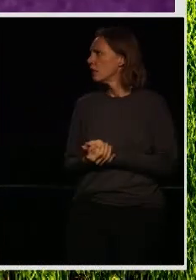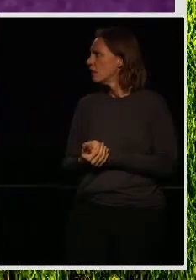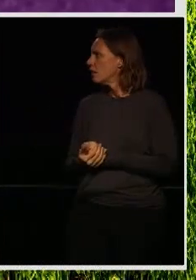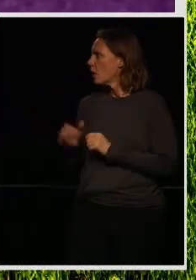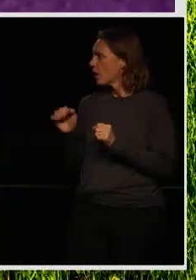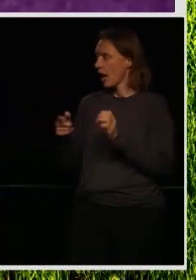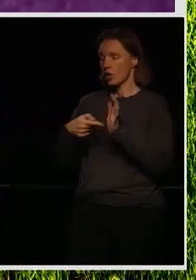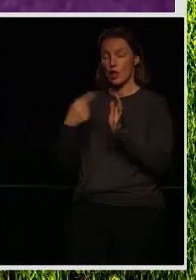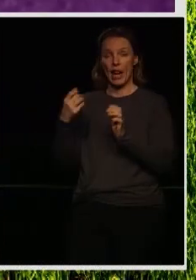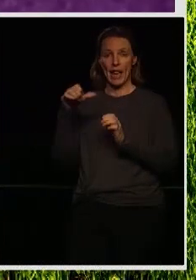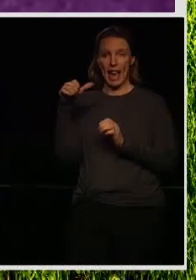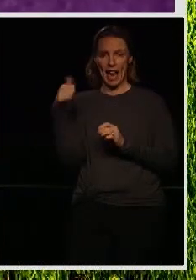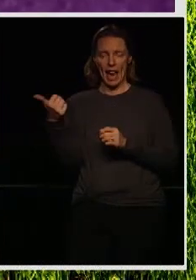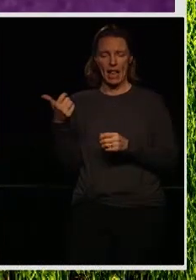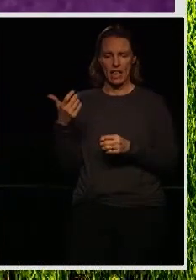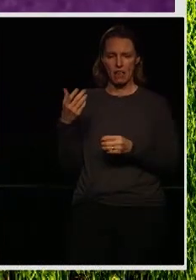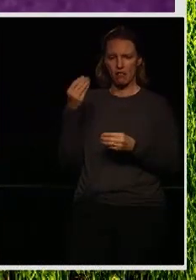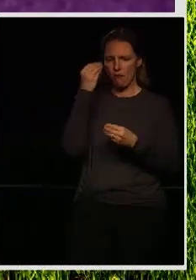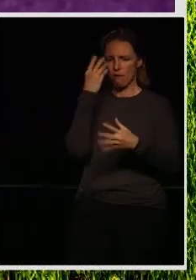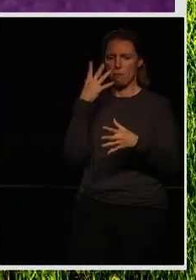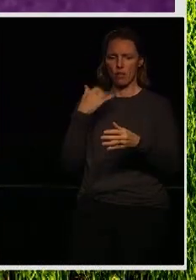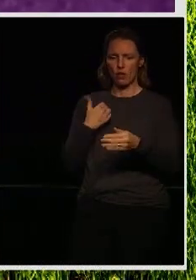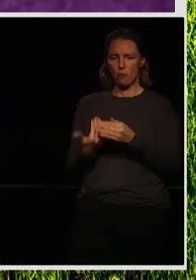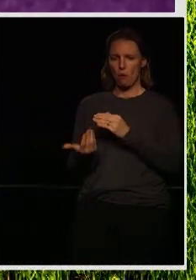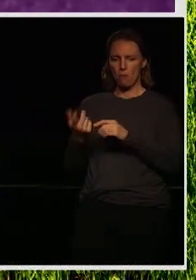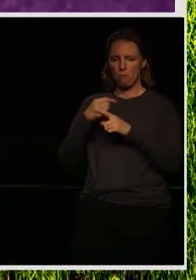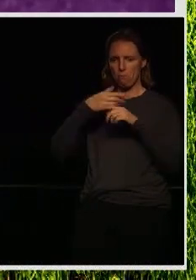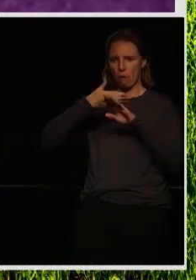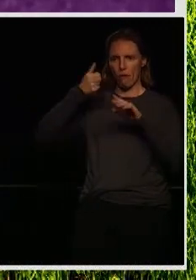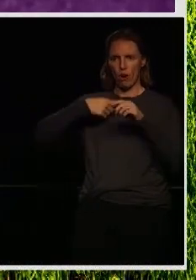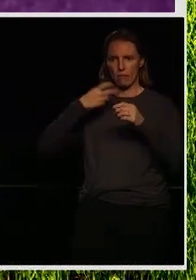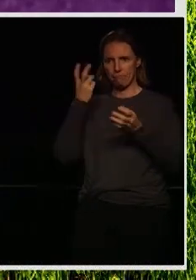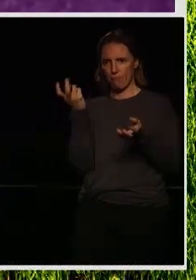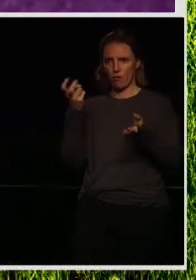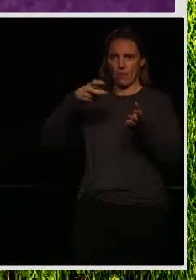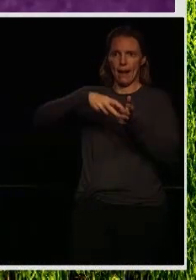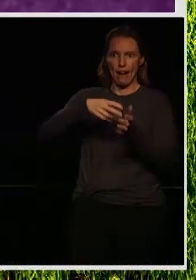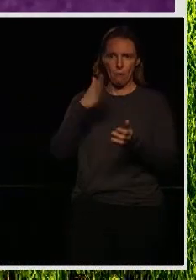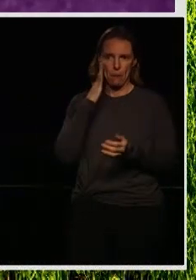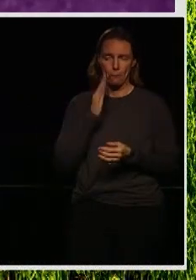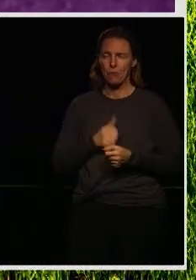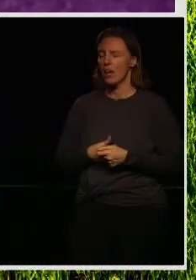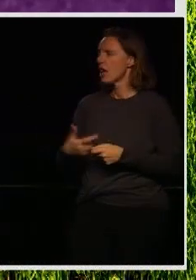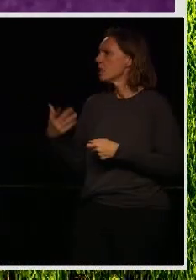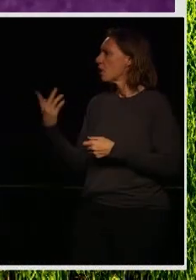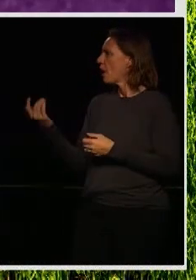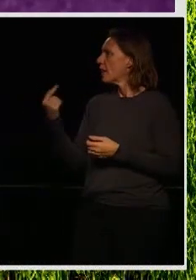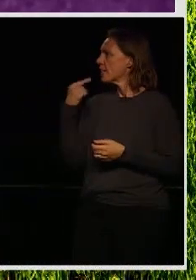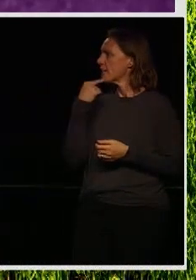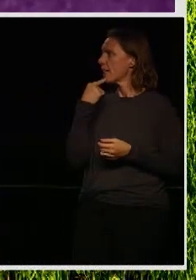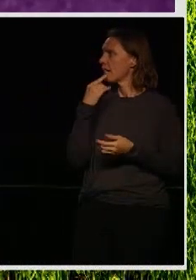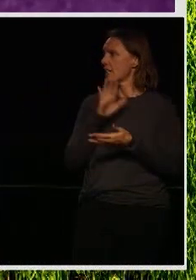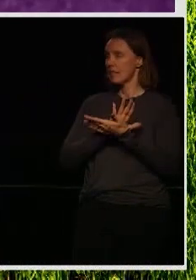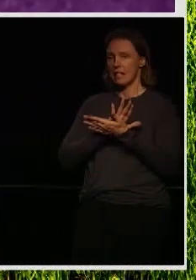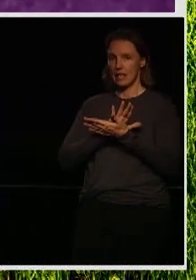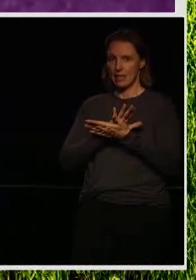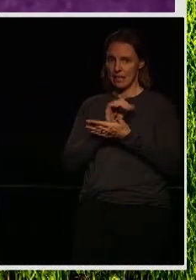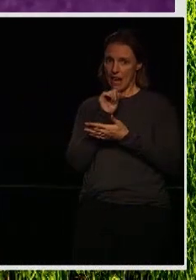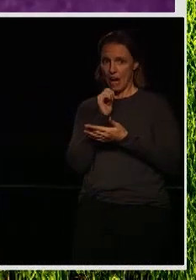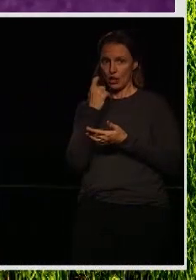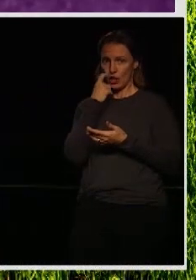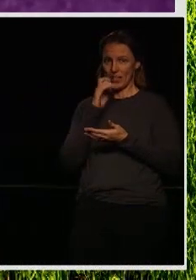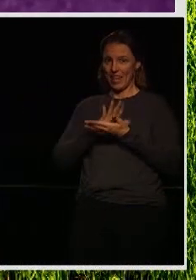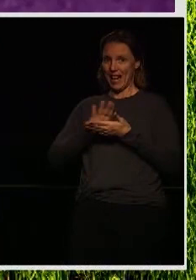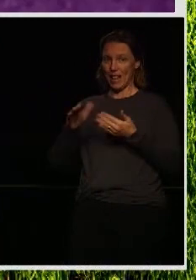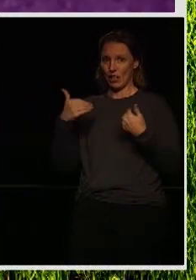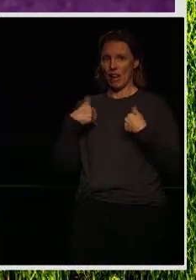at any time in the morning before his feet hit the ground. He told us it's not just a nice to have, but a necessary to have, especially